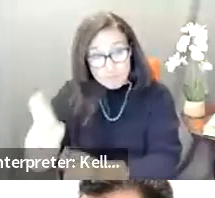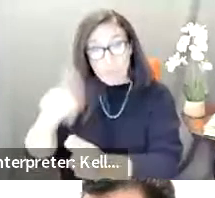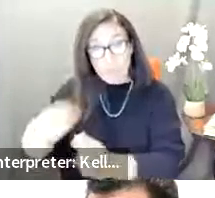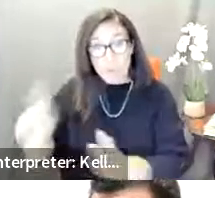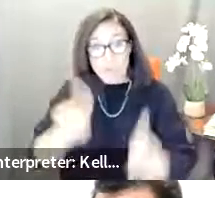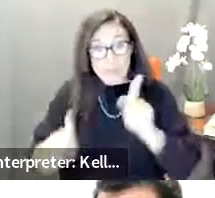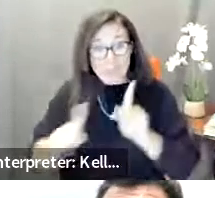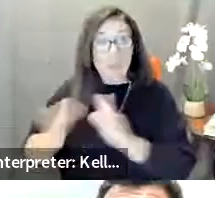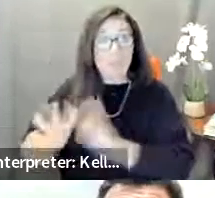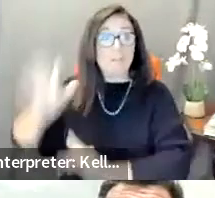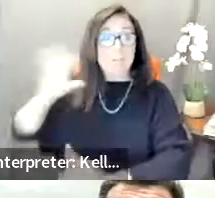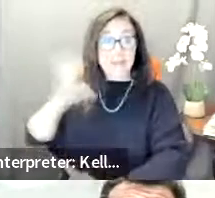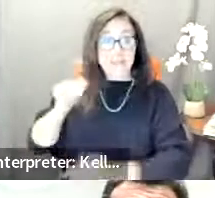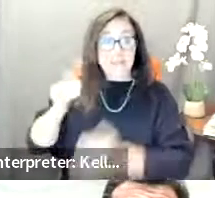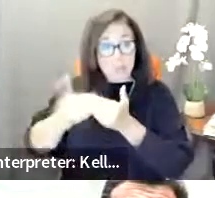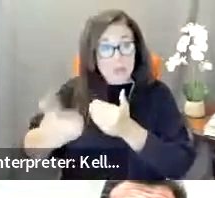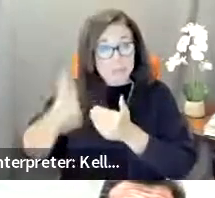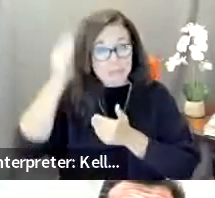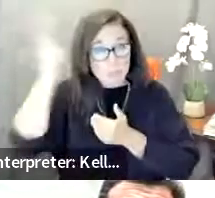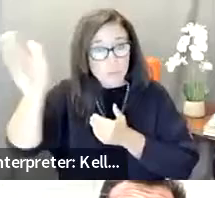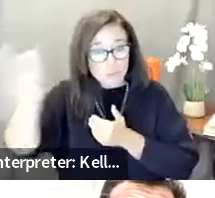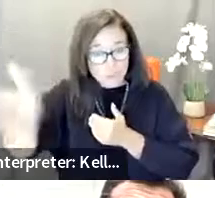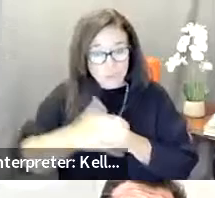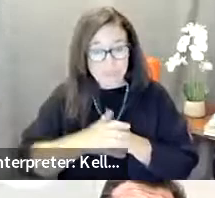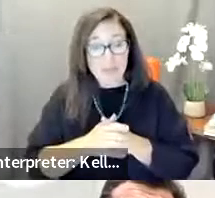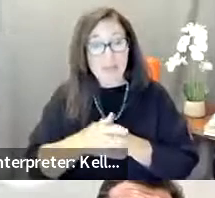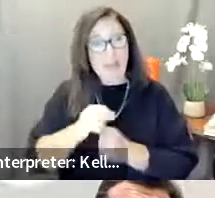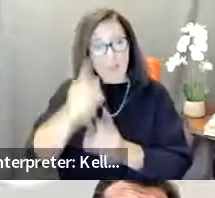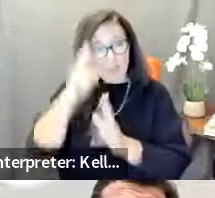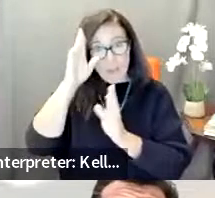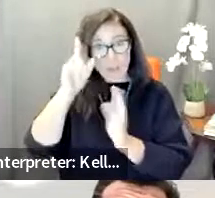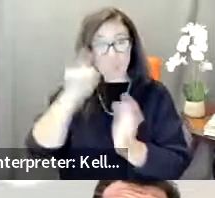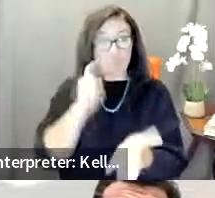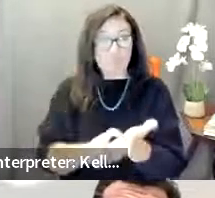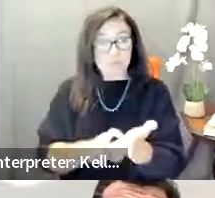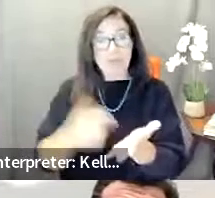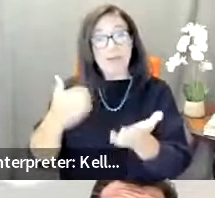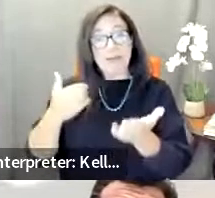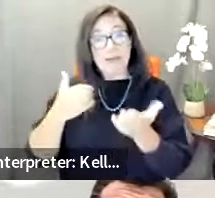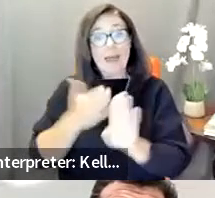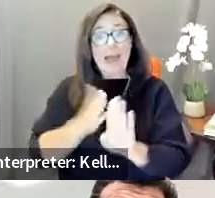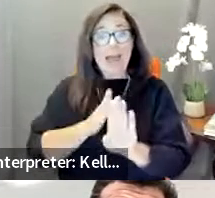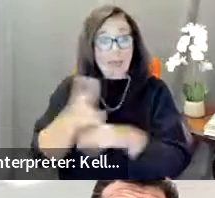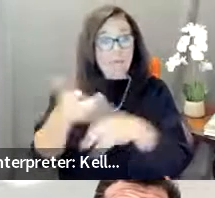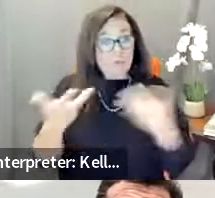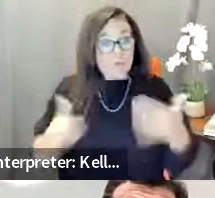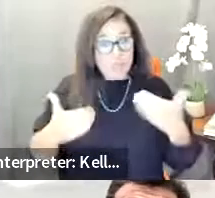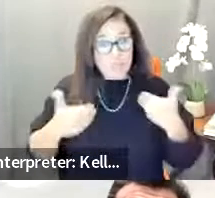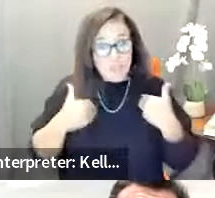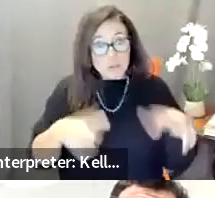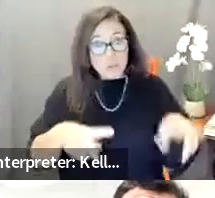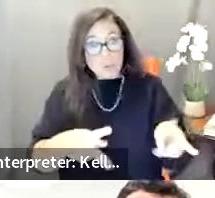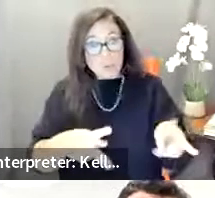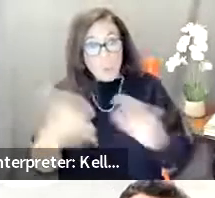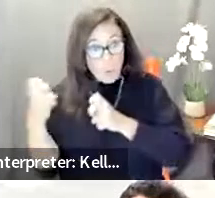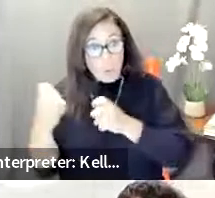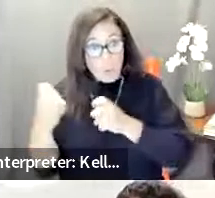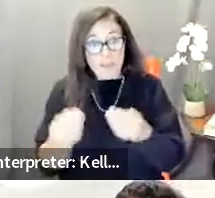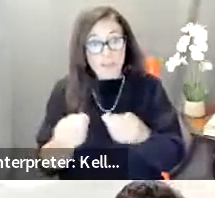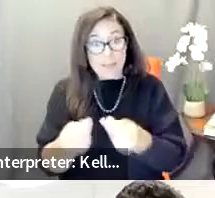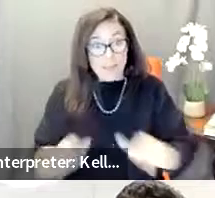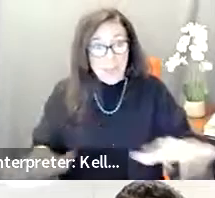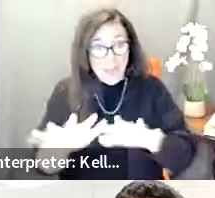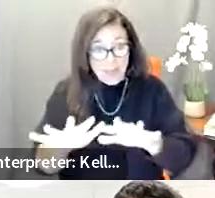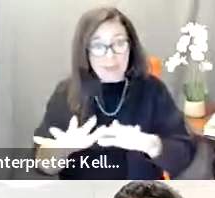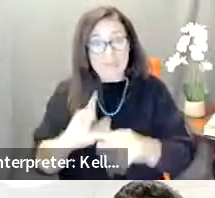time to acknowledge that after there was stolen land, there were stolen people. I want to honor the generations of displaced